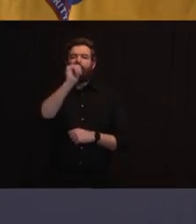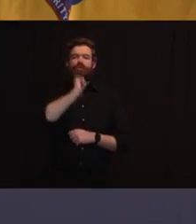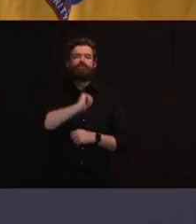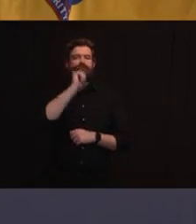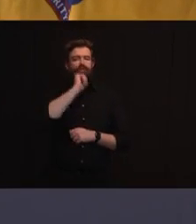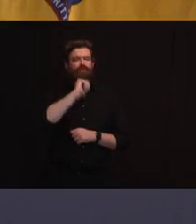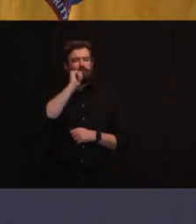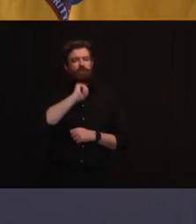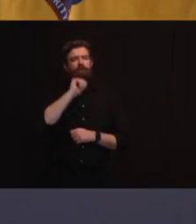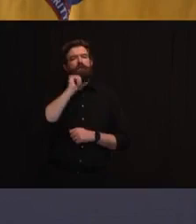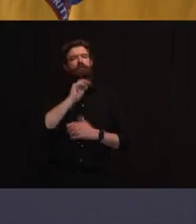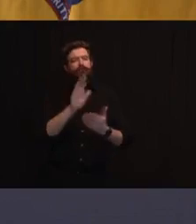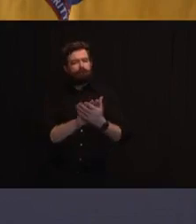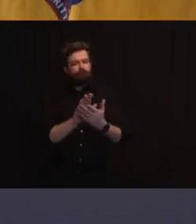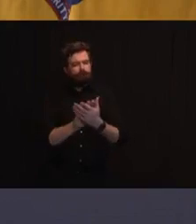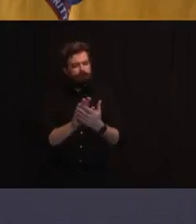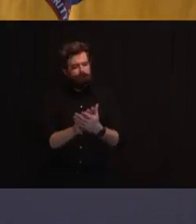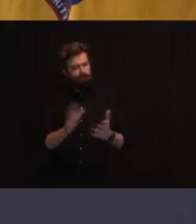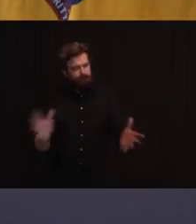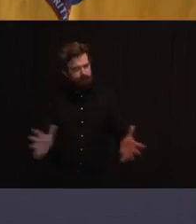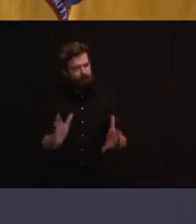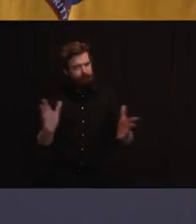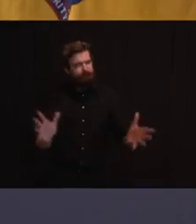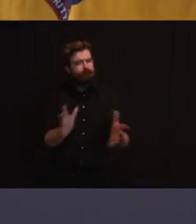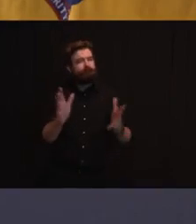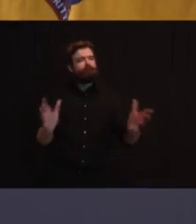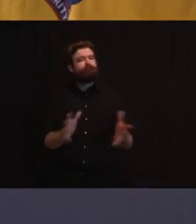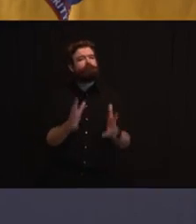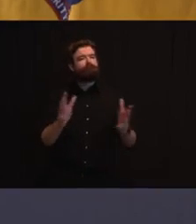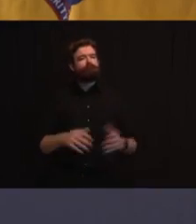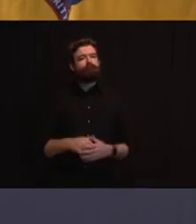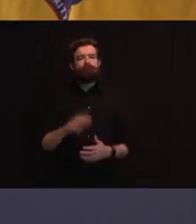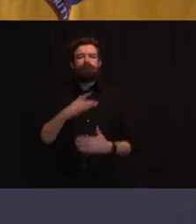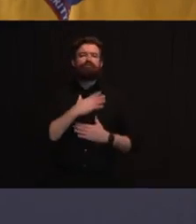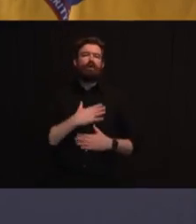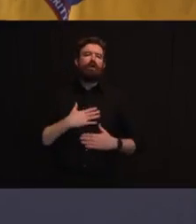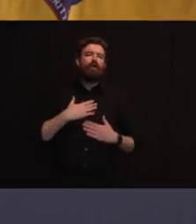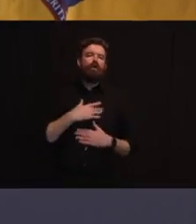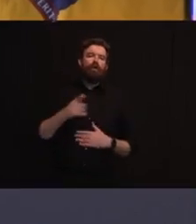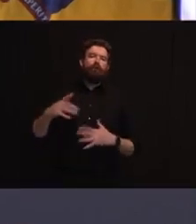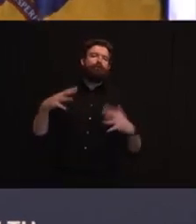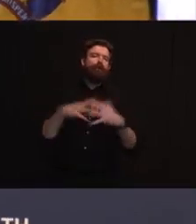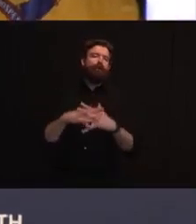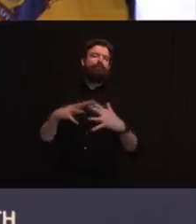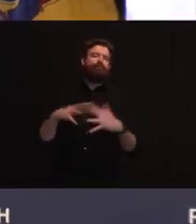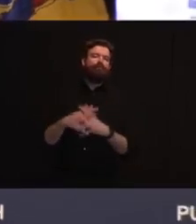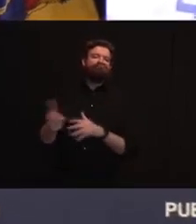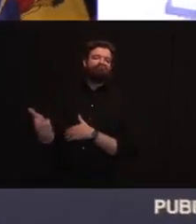Enjoy some football inside this weekend, and stay safe, and God bless you all.